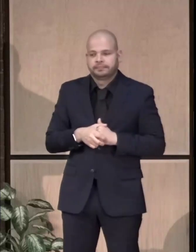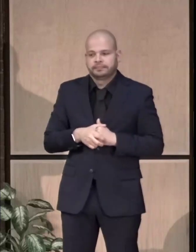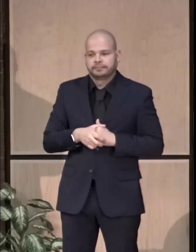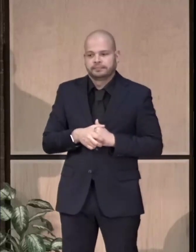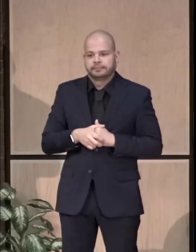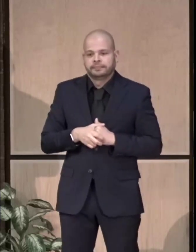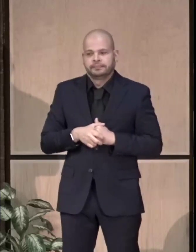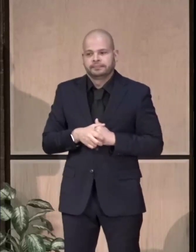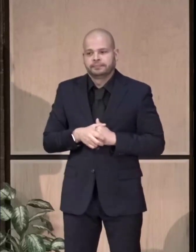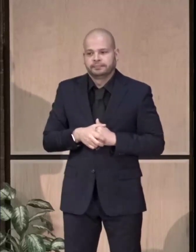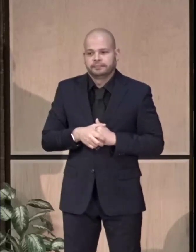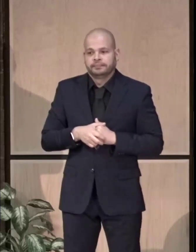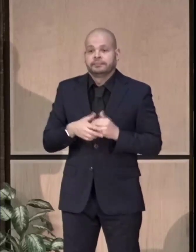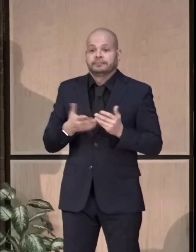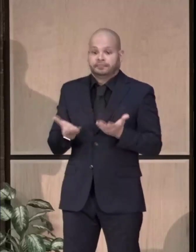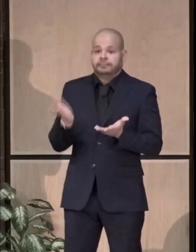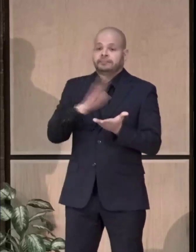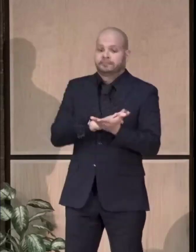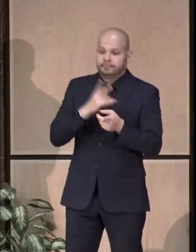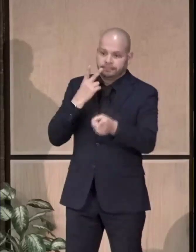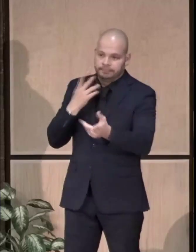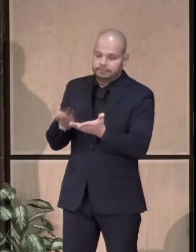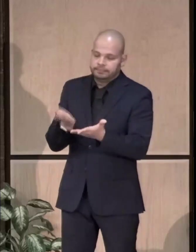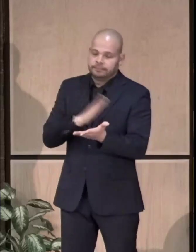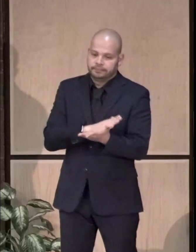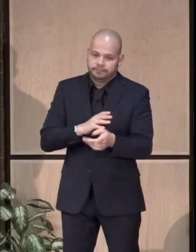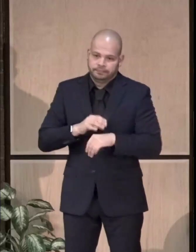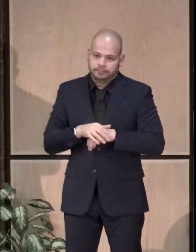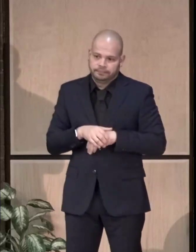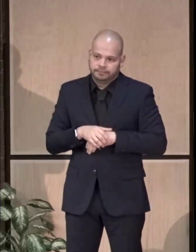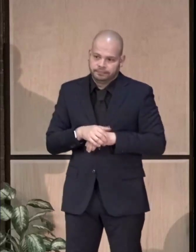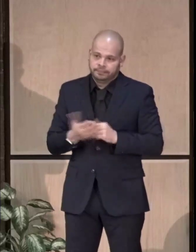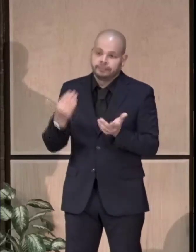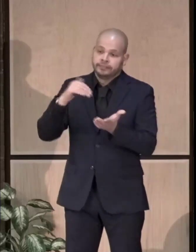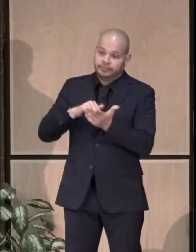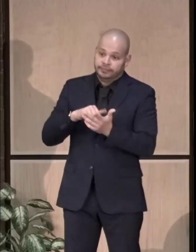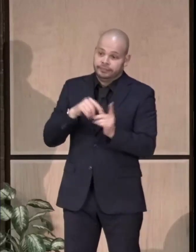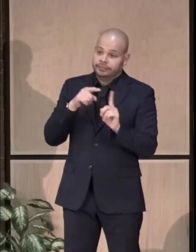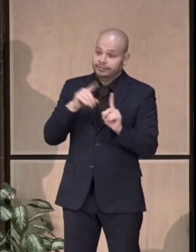Then on the next page, it's an email from Patrick Dean